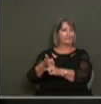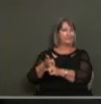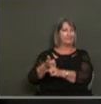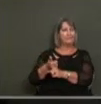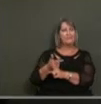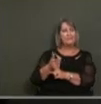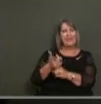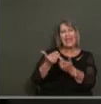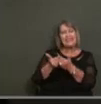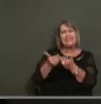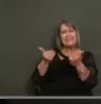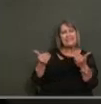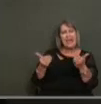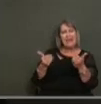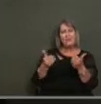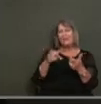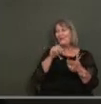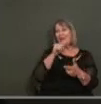They're a separate entity.